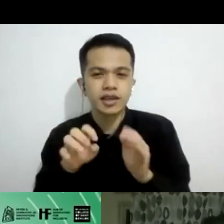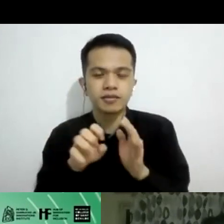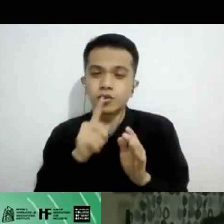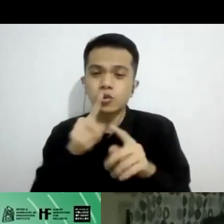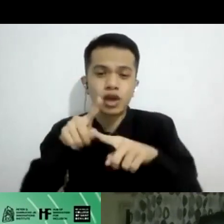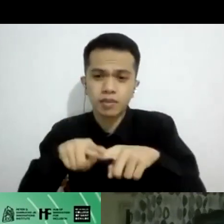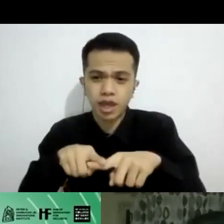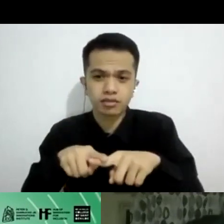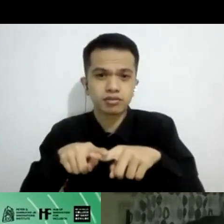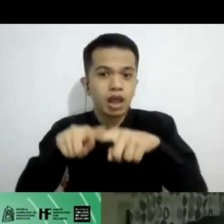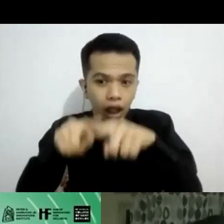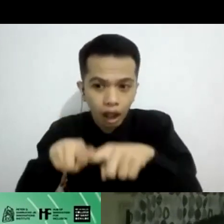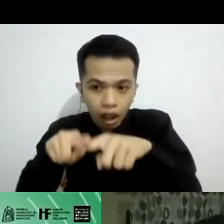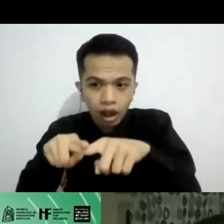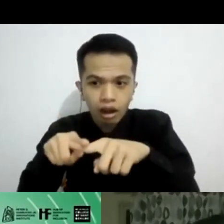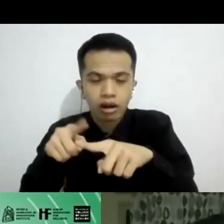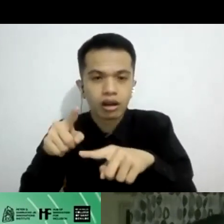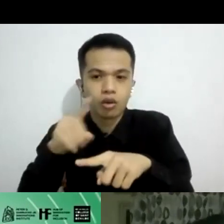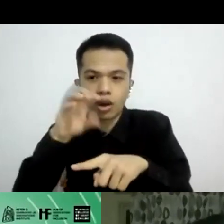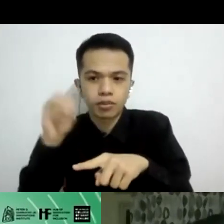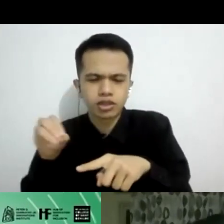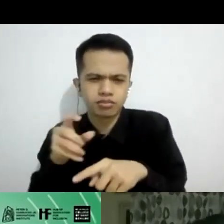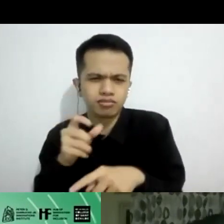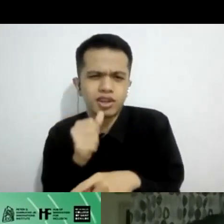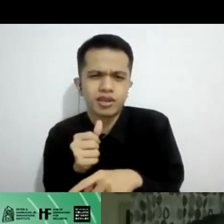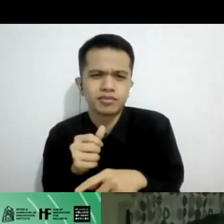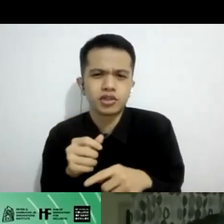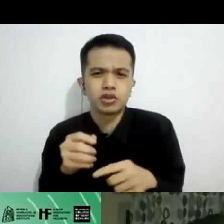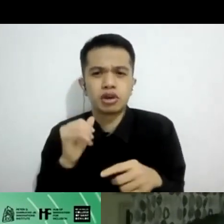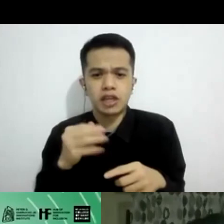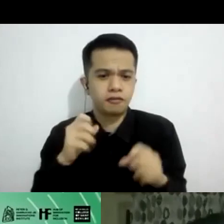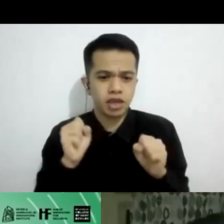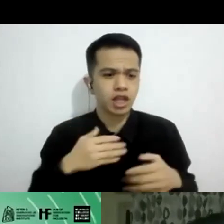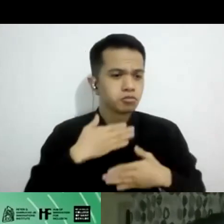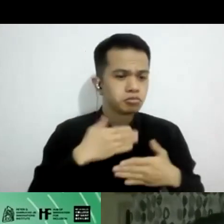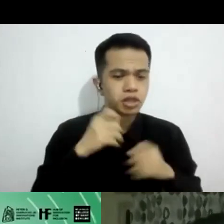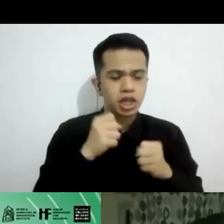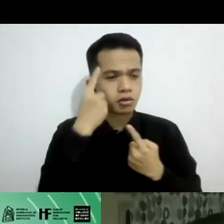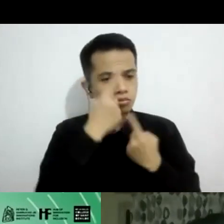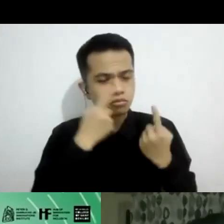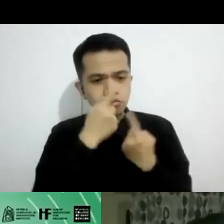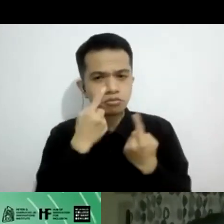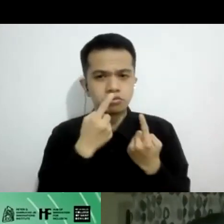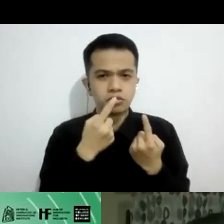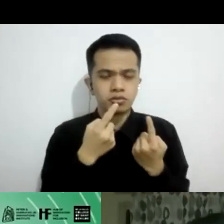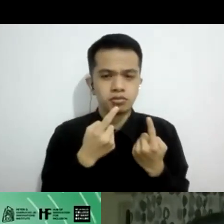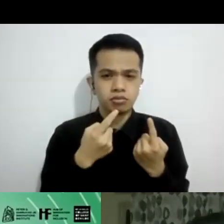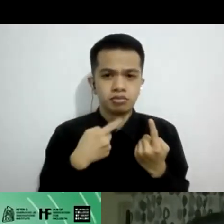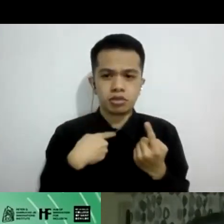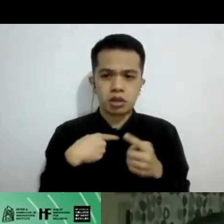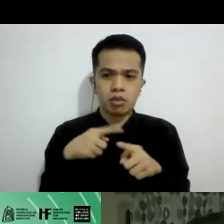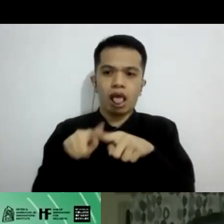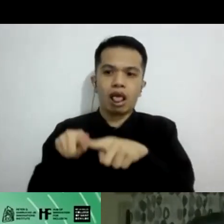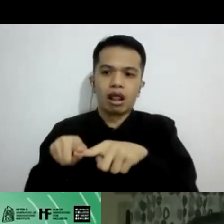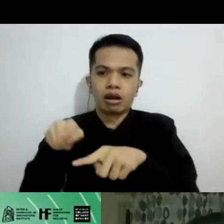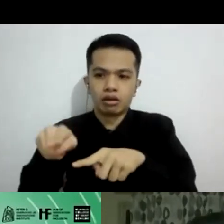No, I don't think so long as people can live and breathe and think on their own, will we ever not want to,